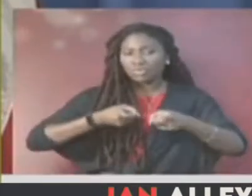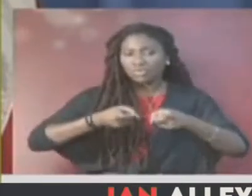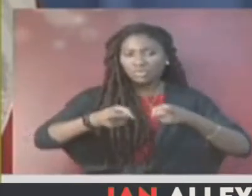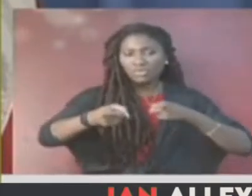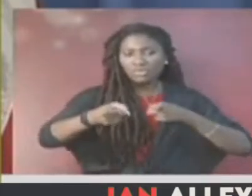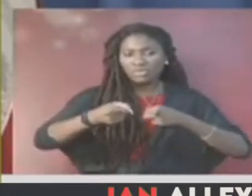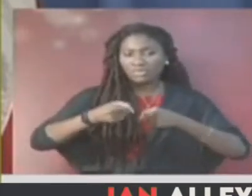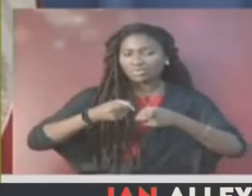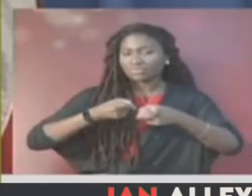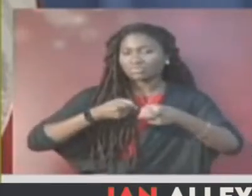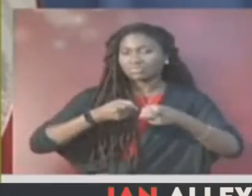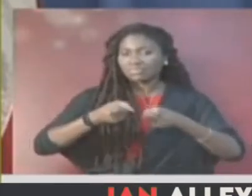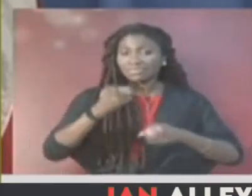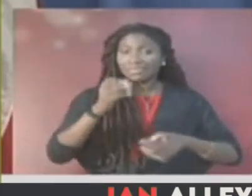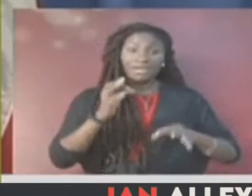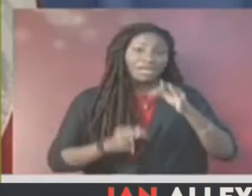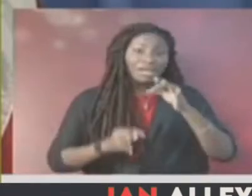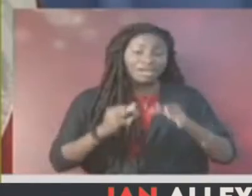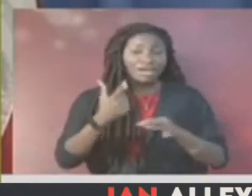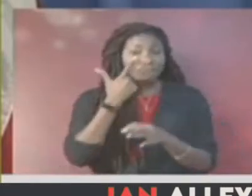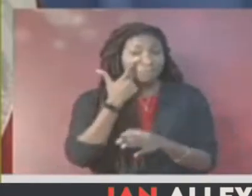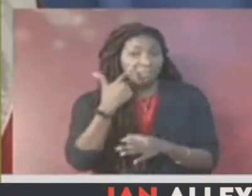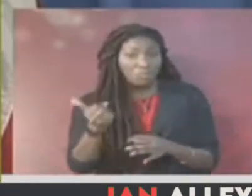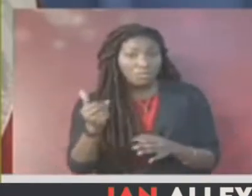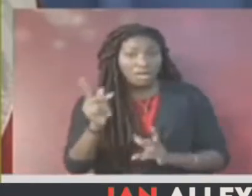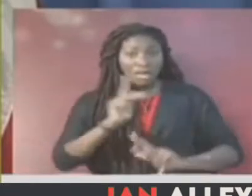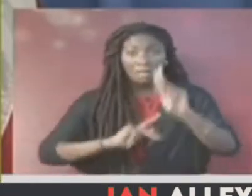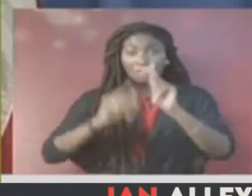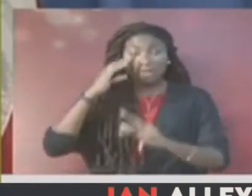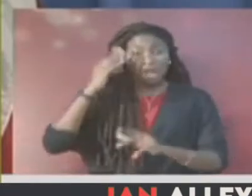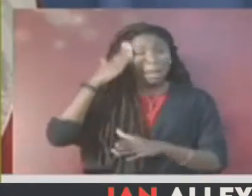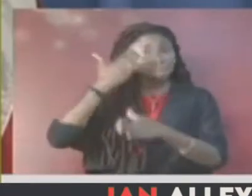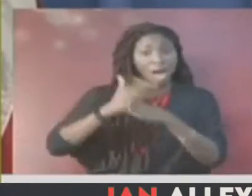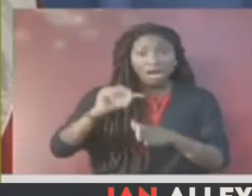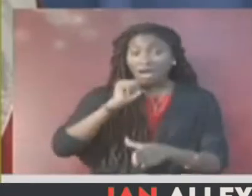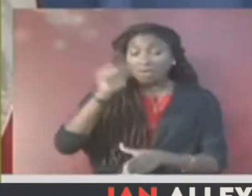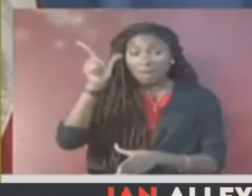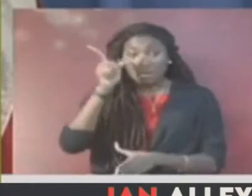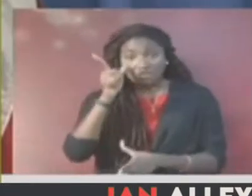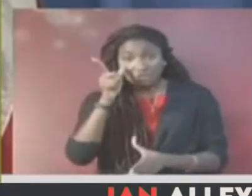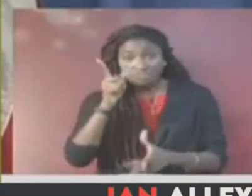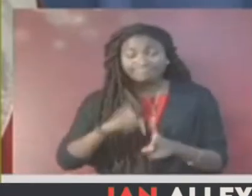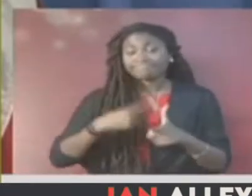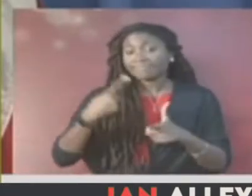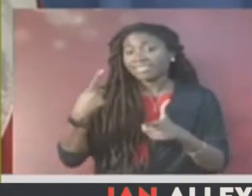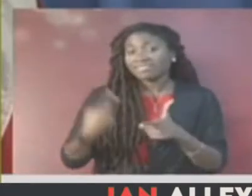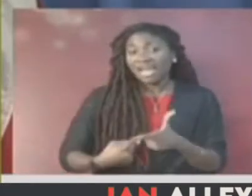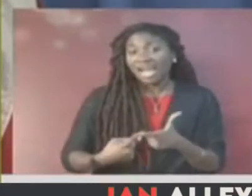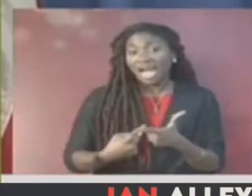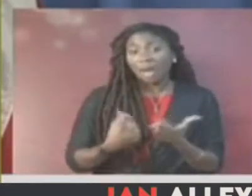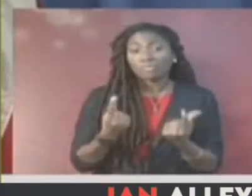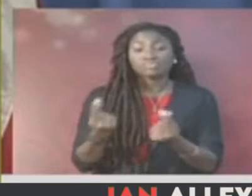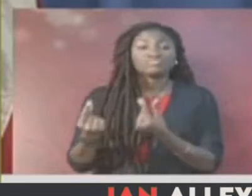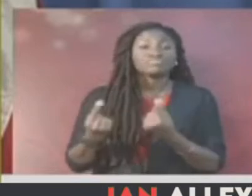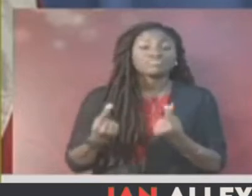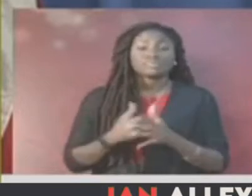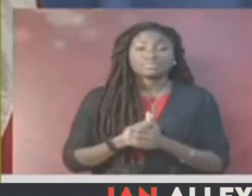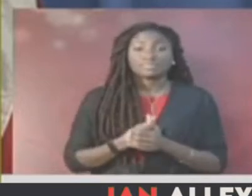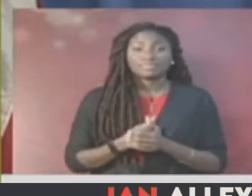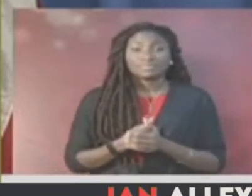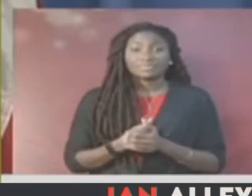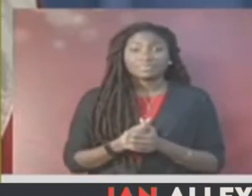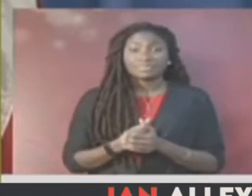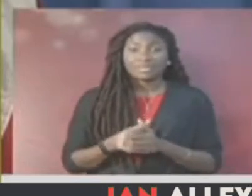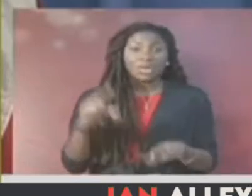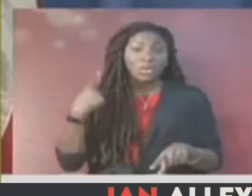But if it appears as though the situation is going to get in control of us, then there are other things that we may have to do. Because we are never going to sit down here